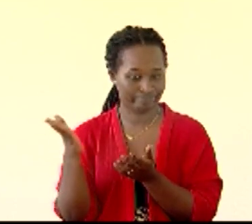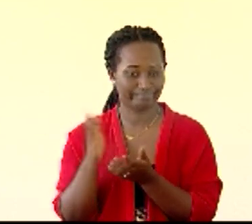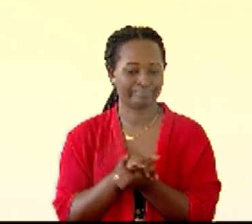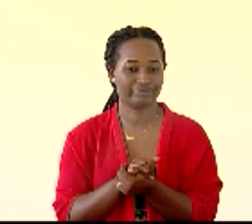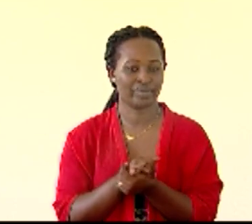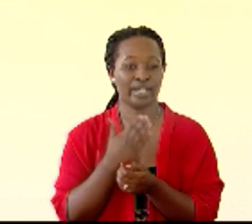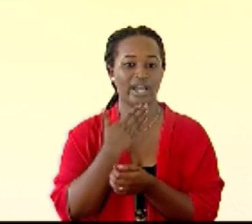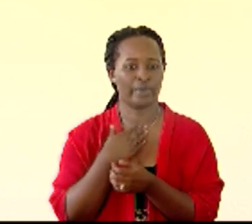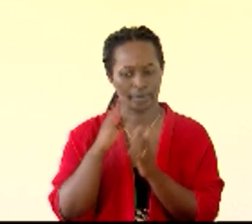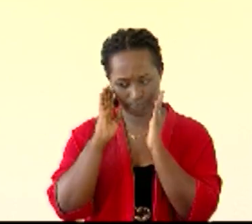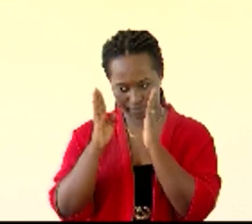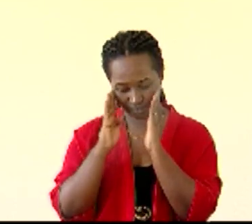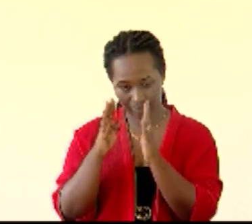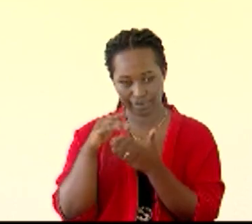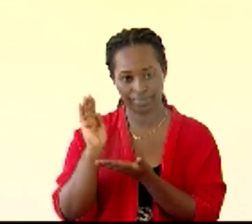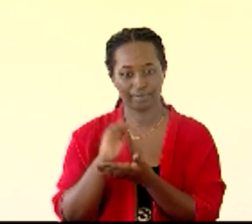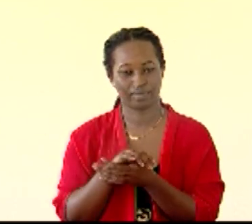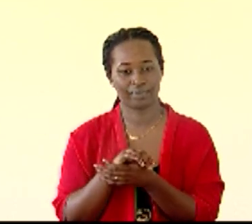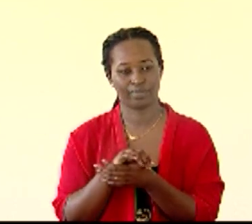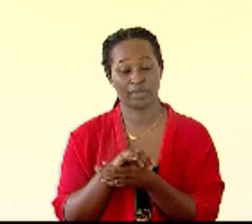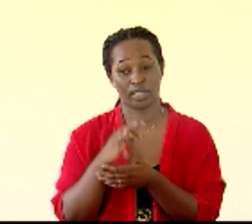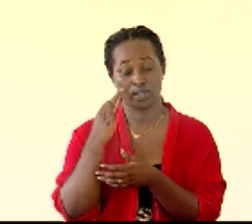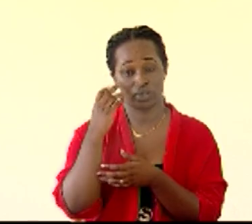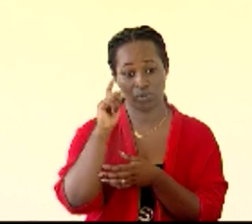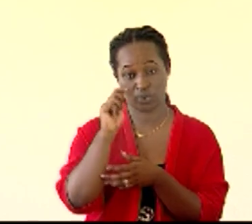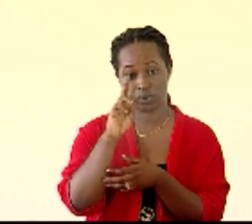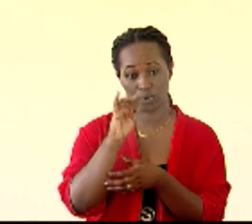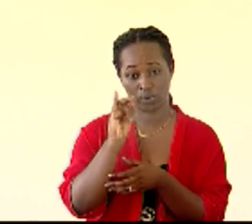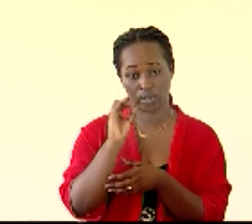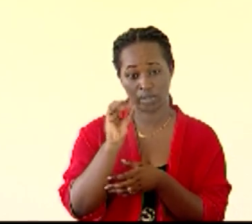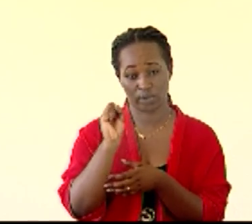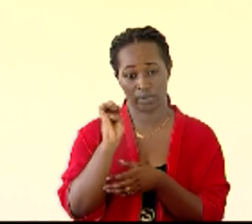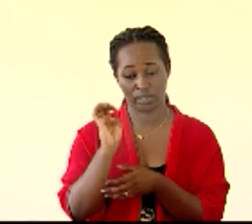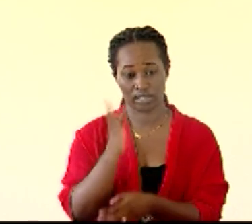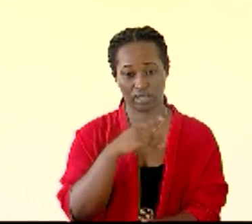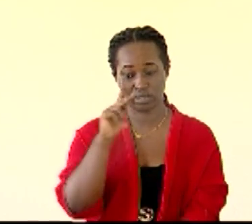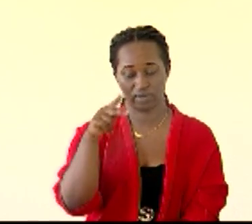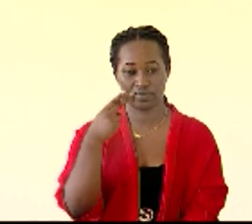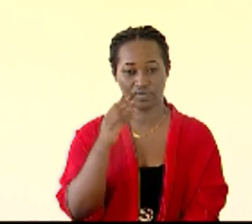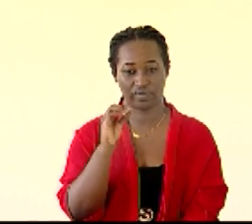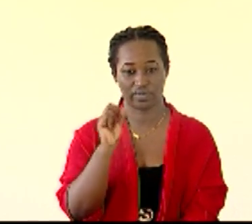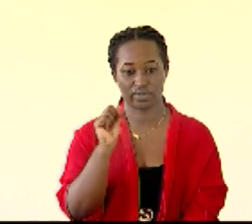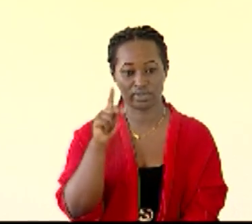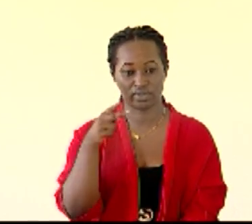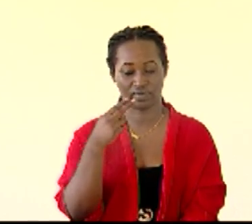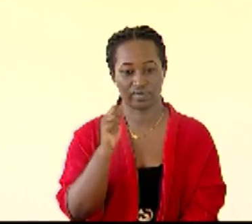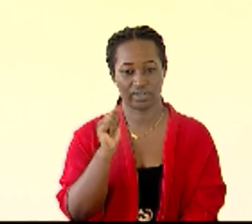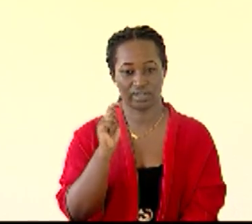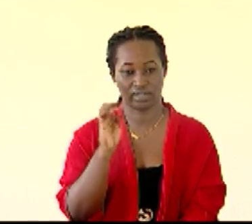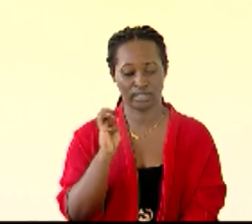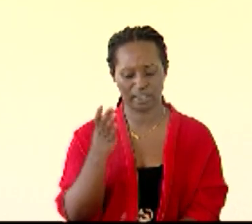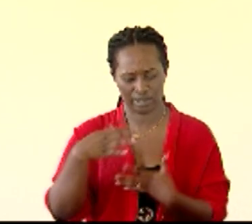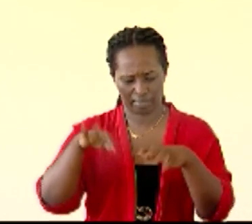I want you to pay attention to this. The triose phosphate is the main product of the Calvin cycle.